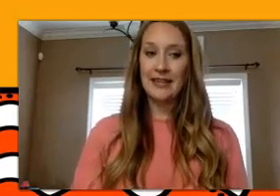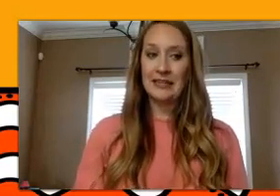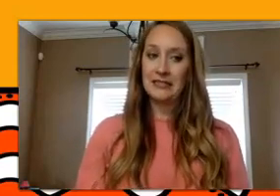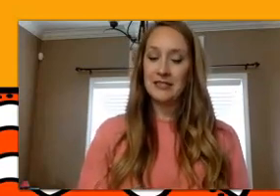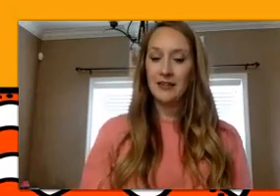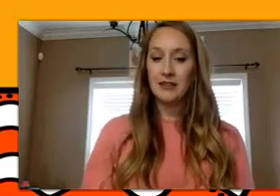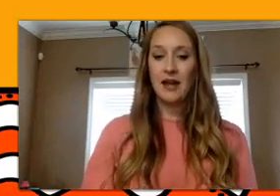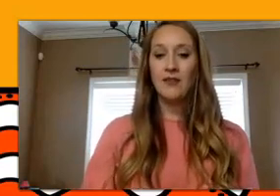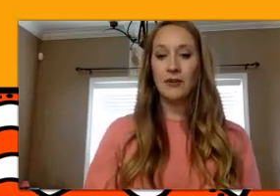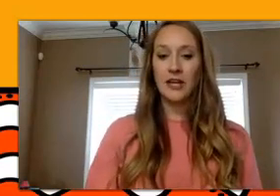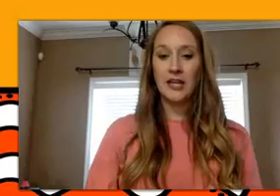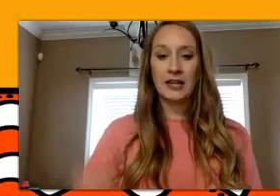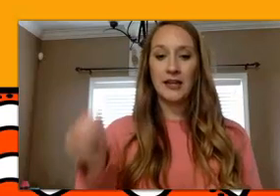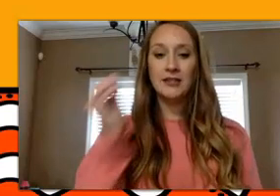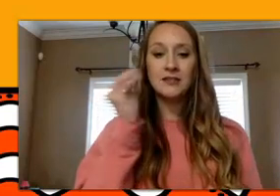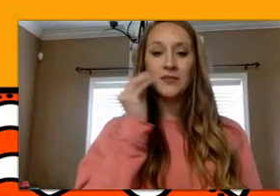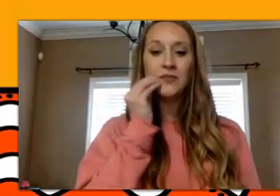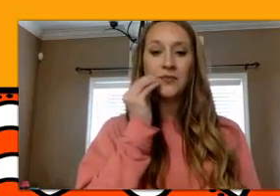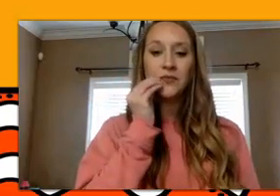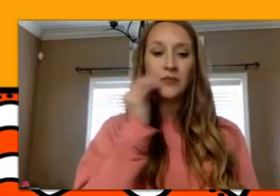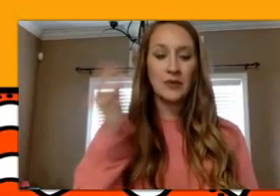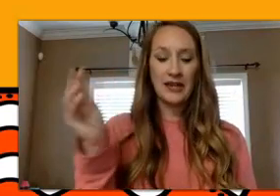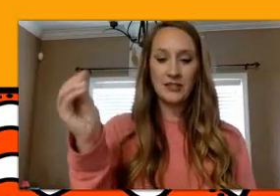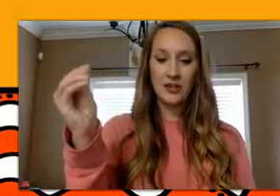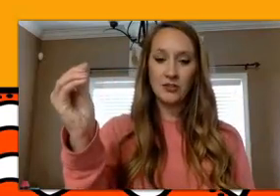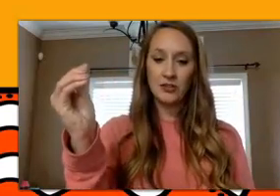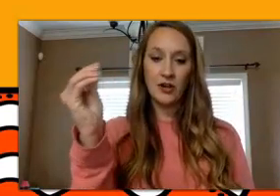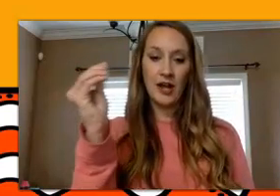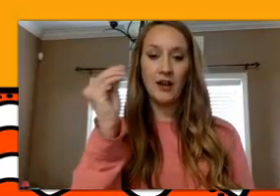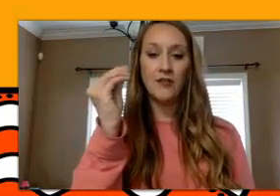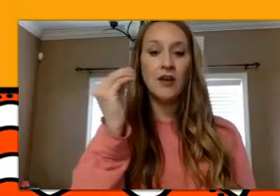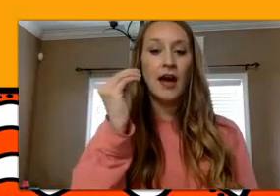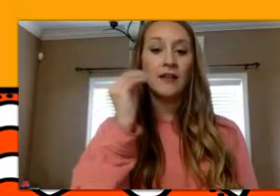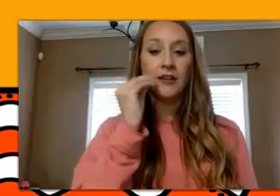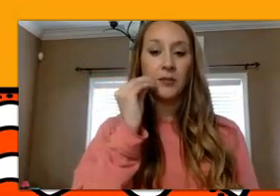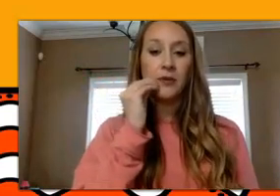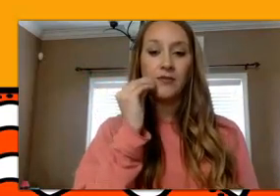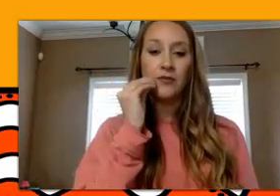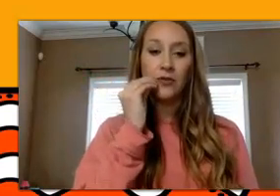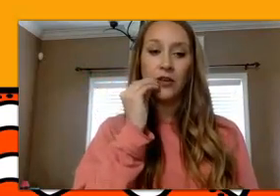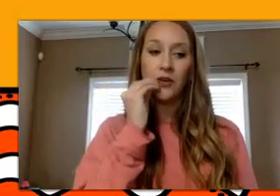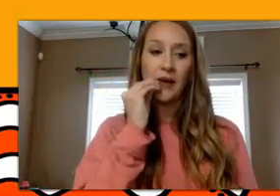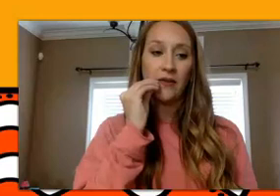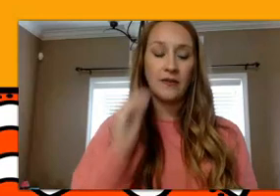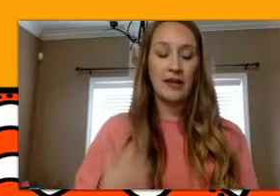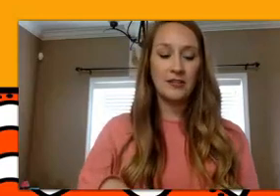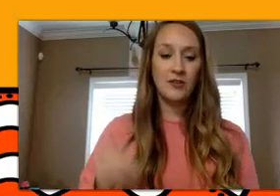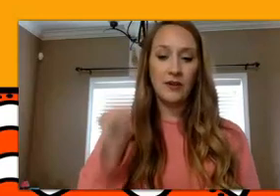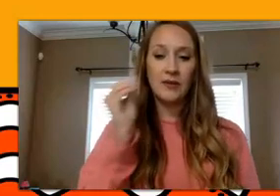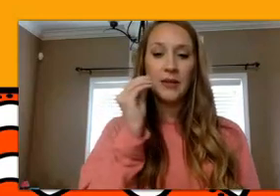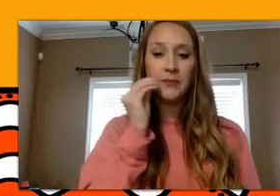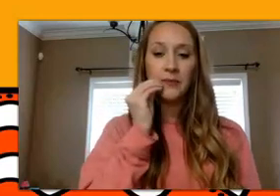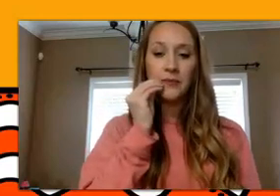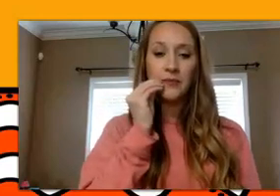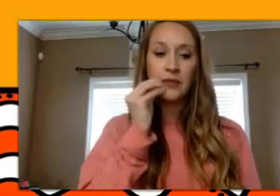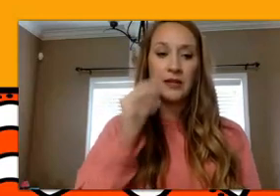is eat. The sign for eat is, okay, so you're just going to kind of act like you're putting food in your mouth. Okay, so do that